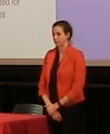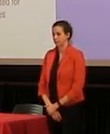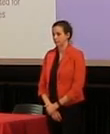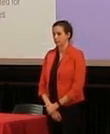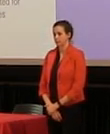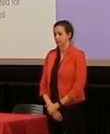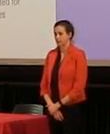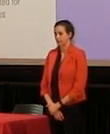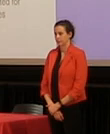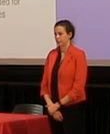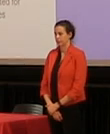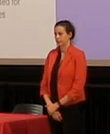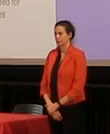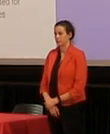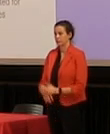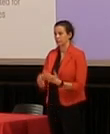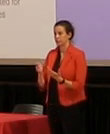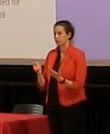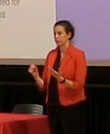Any bright ideas?